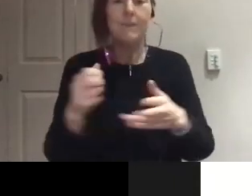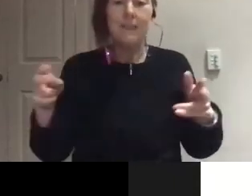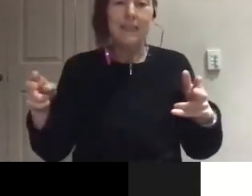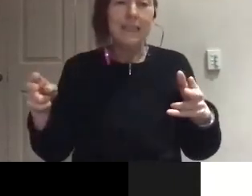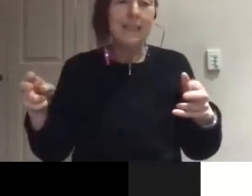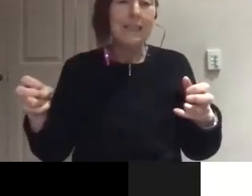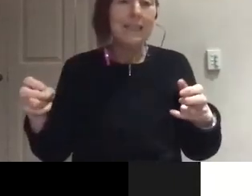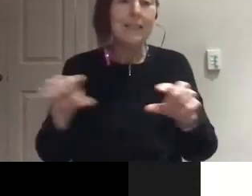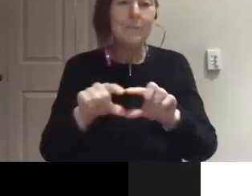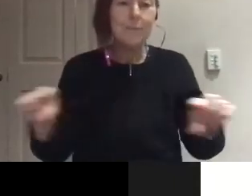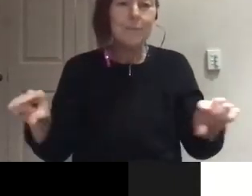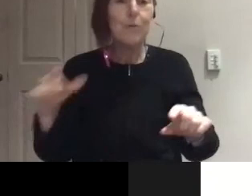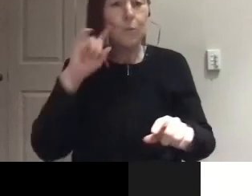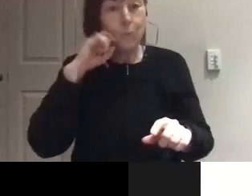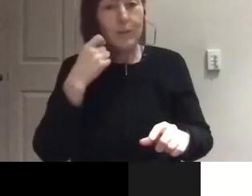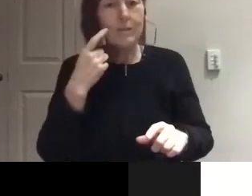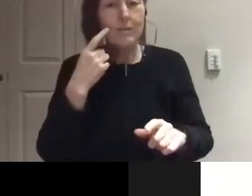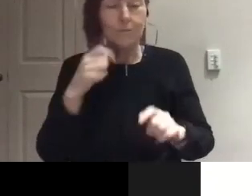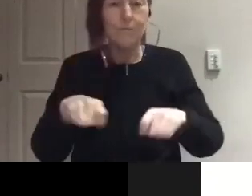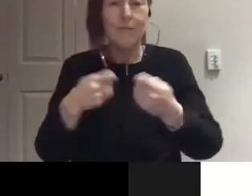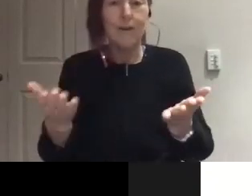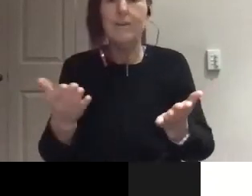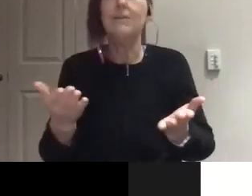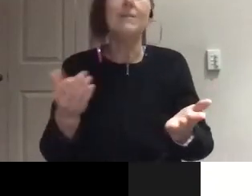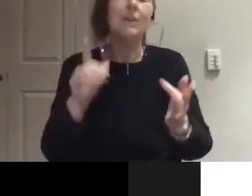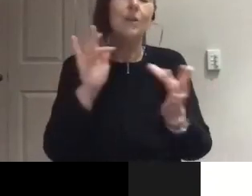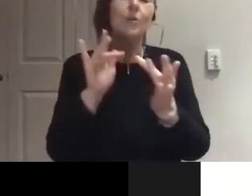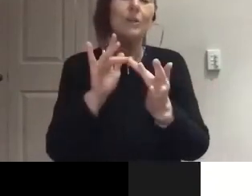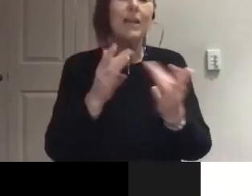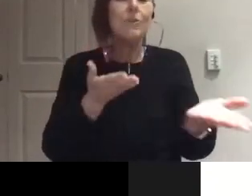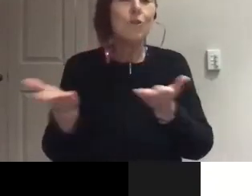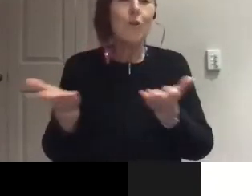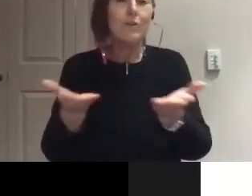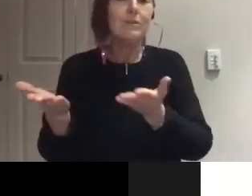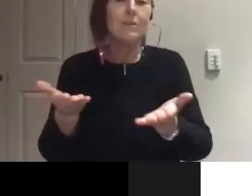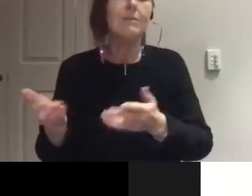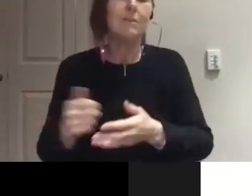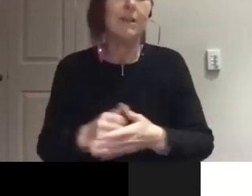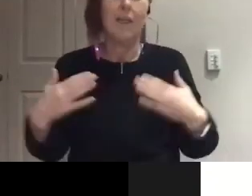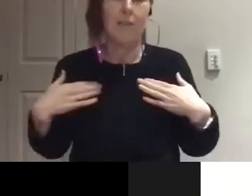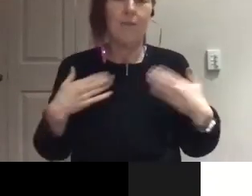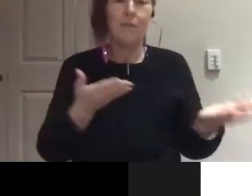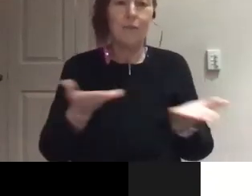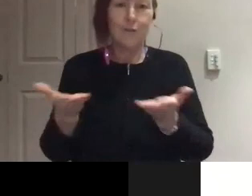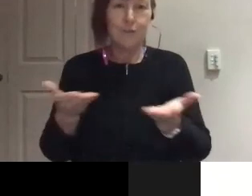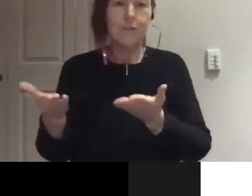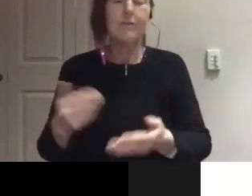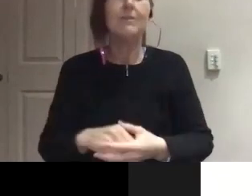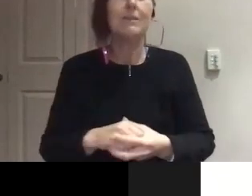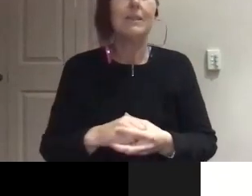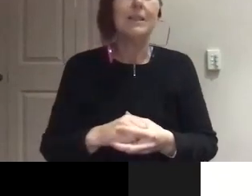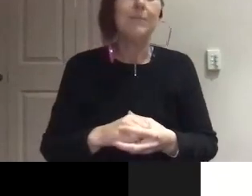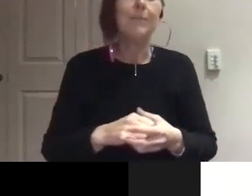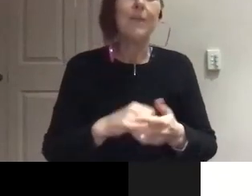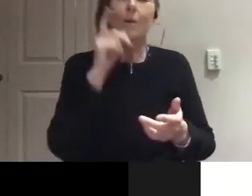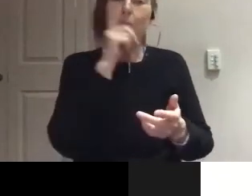but support and other services that are available. And of course, we want everybody to get vaccinated. That's the only way we're really going to